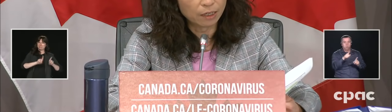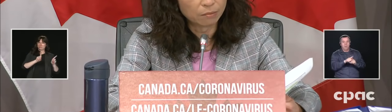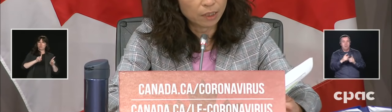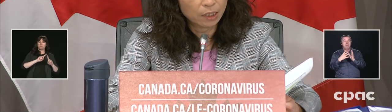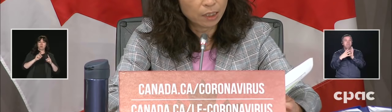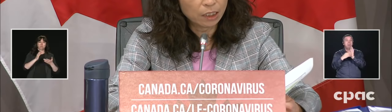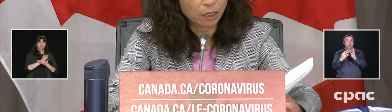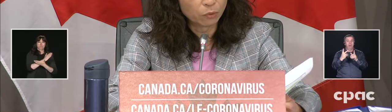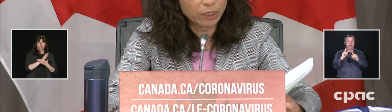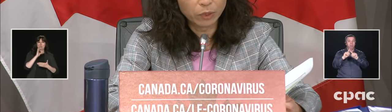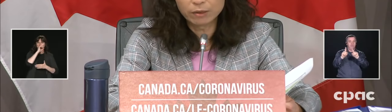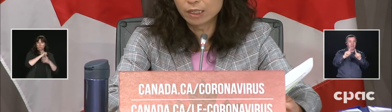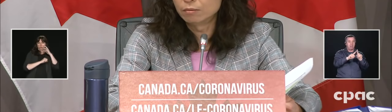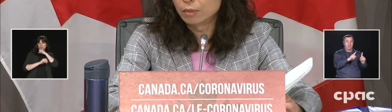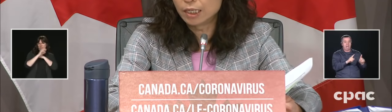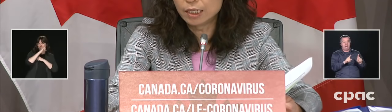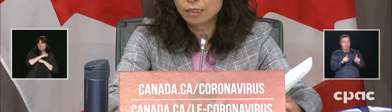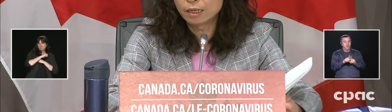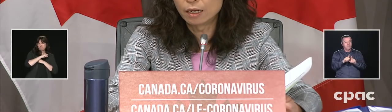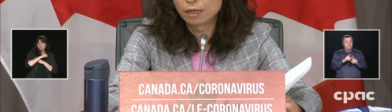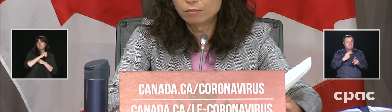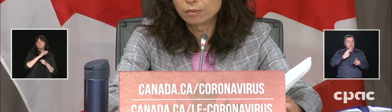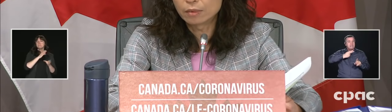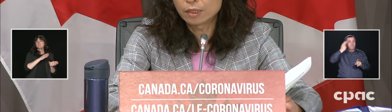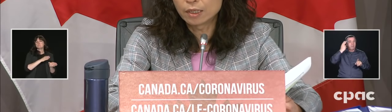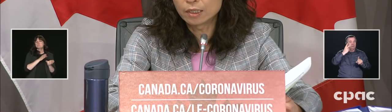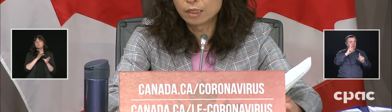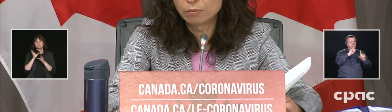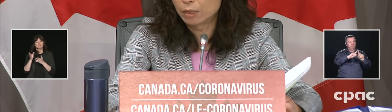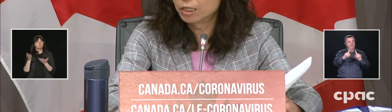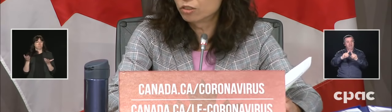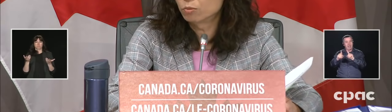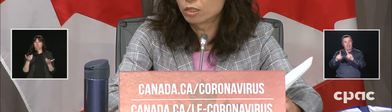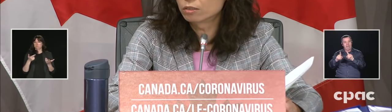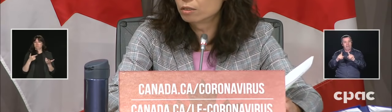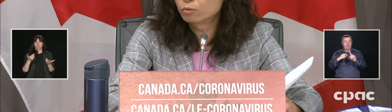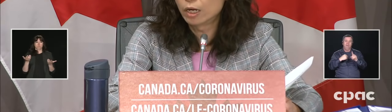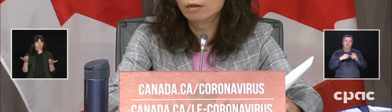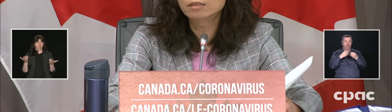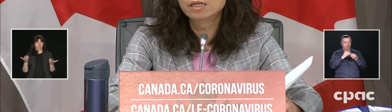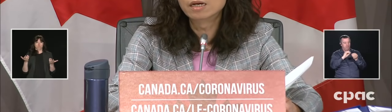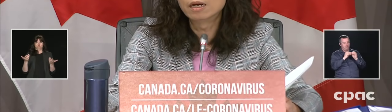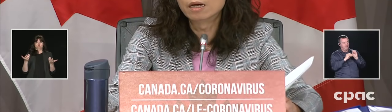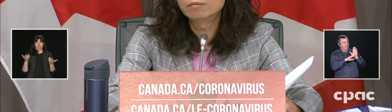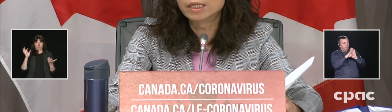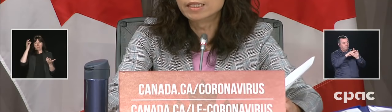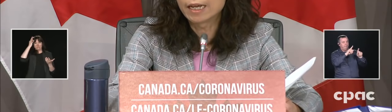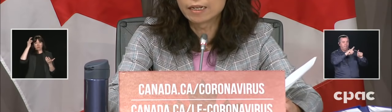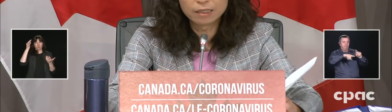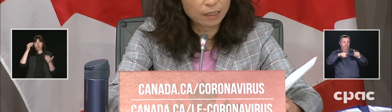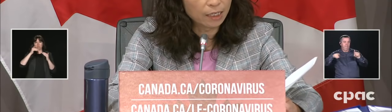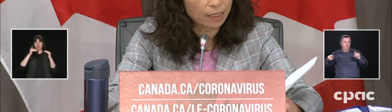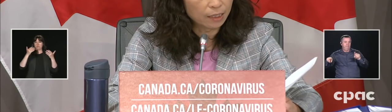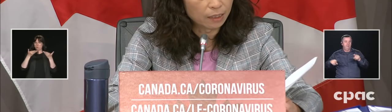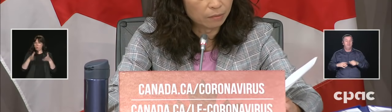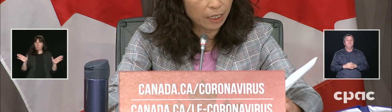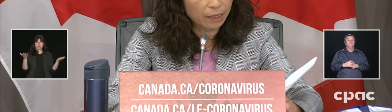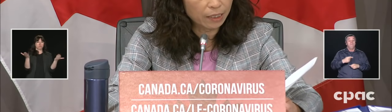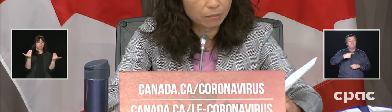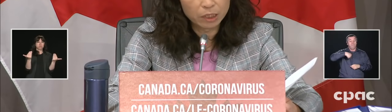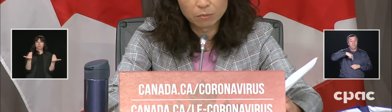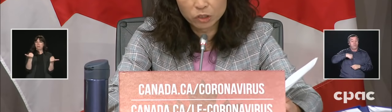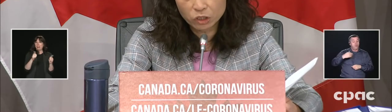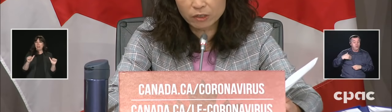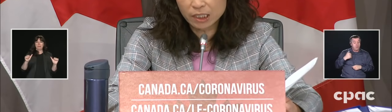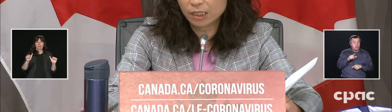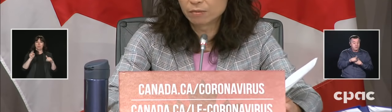think, we welcome any, published models as well in Canada that I